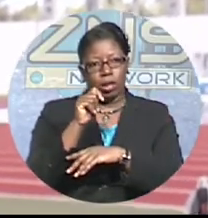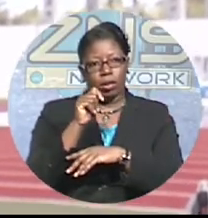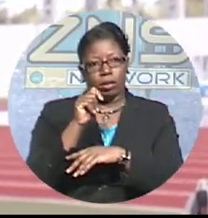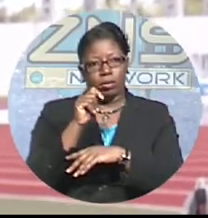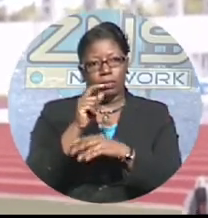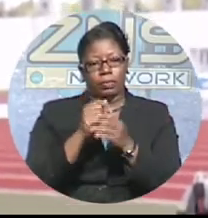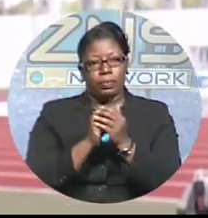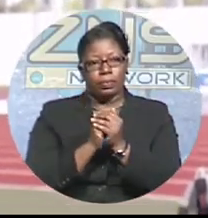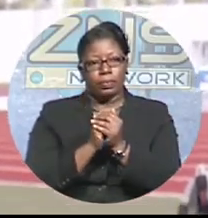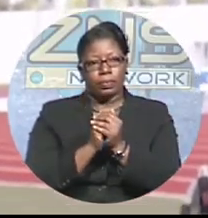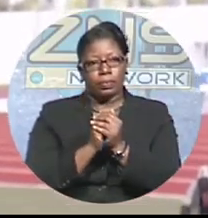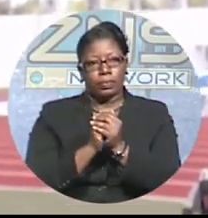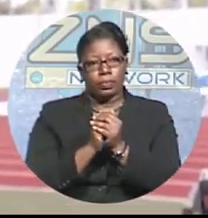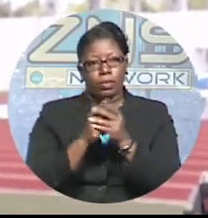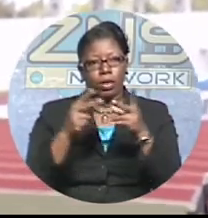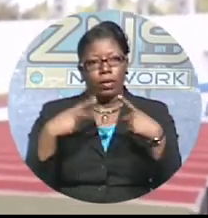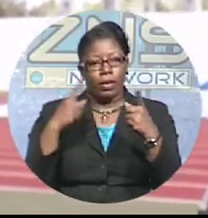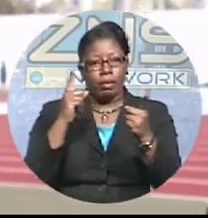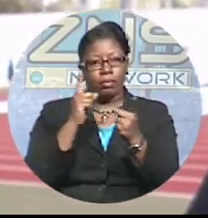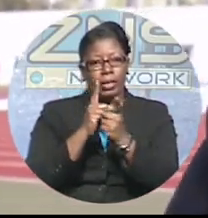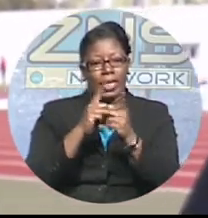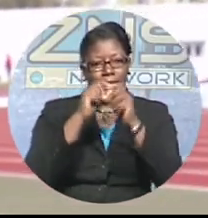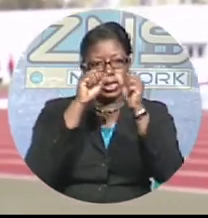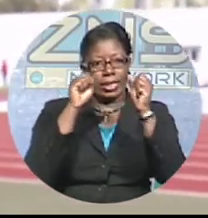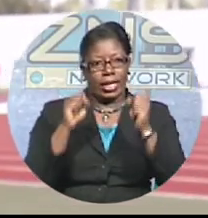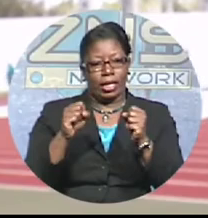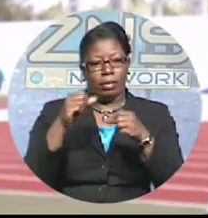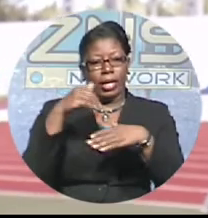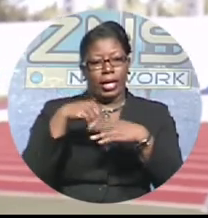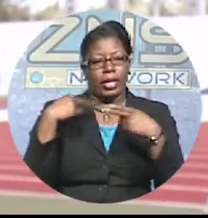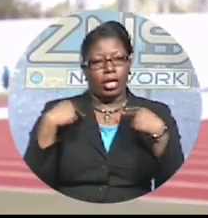team. We will have them meet at their stadium in their